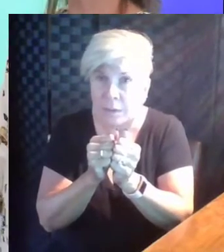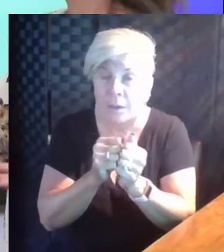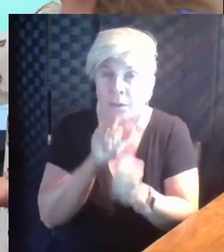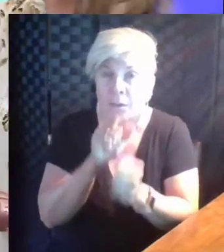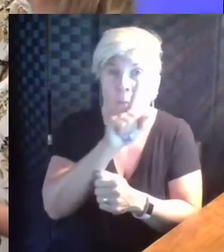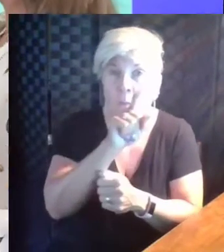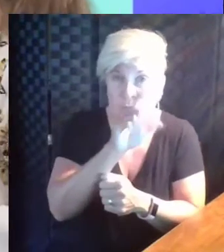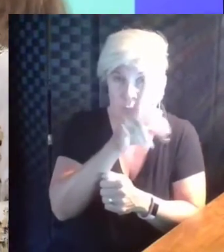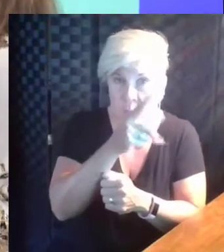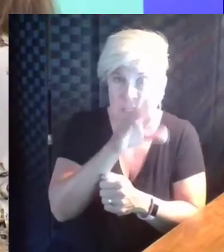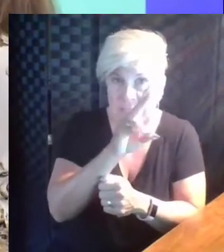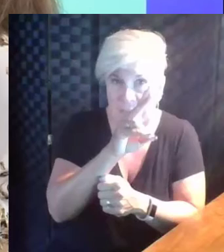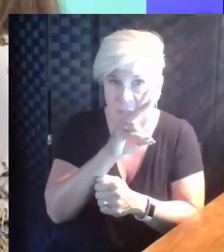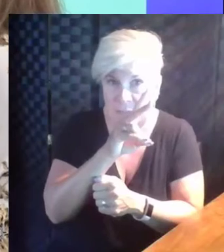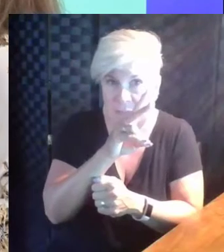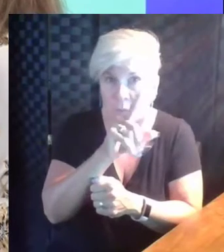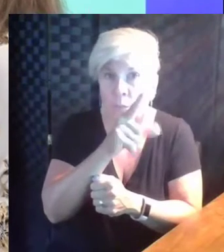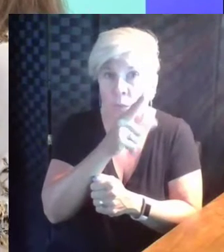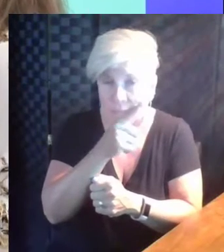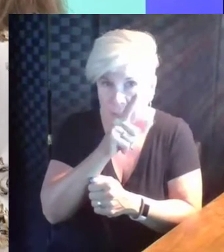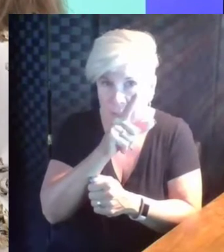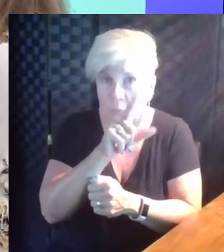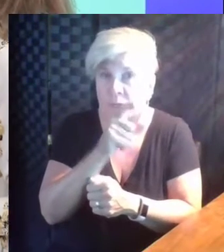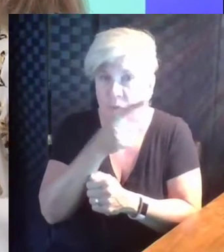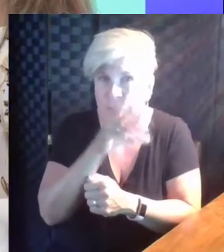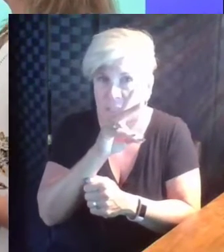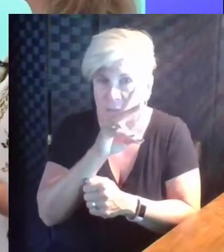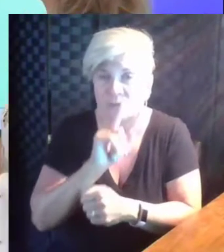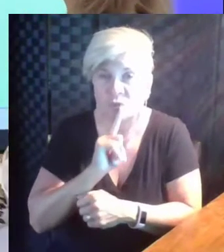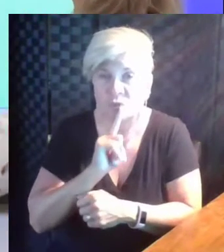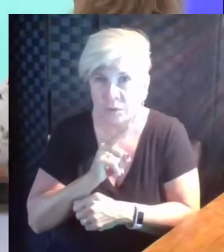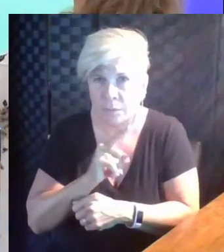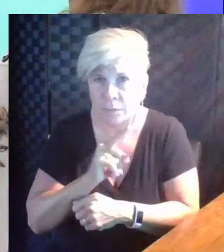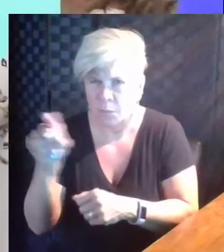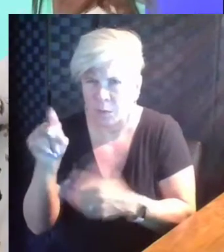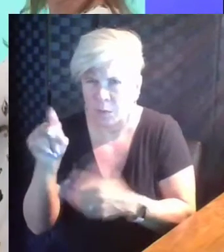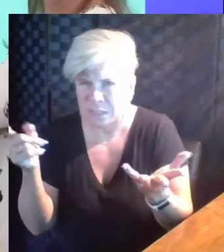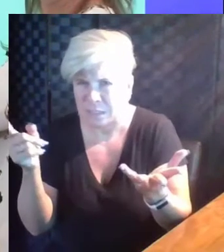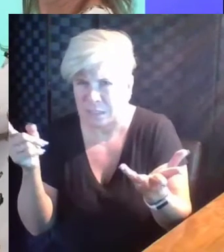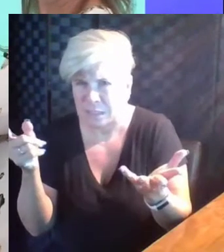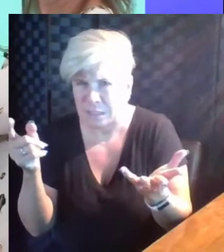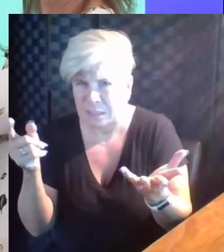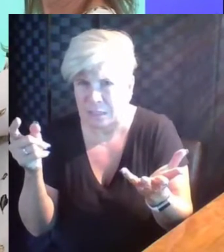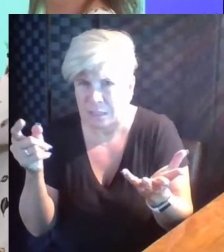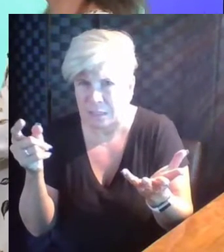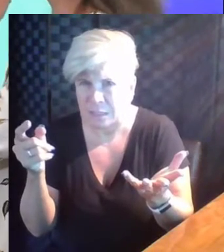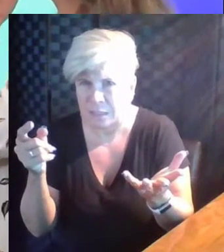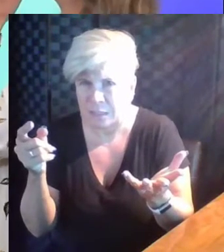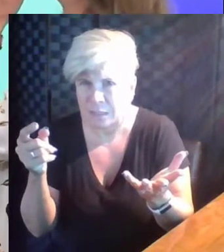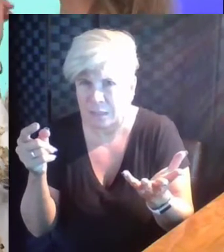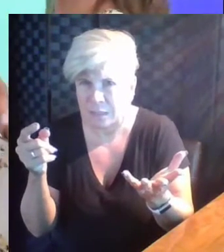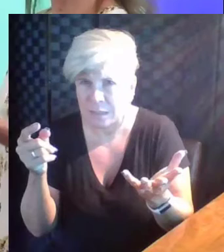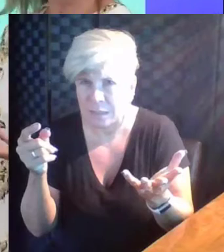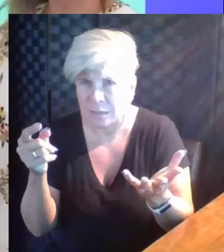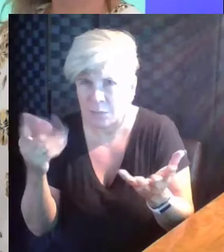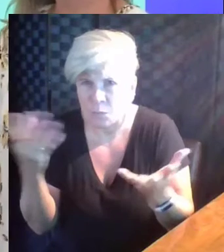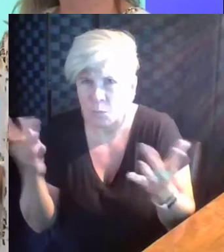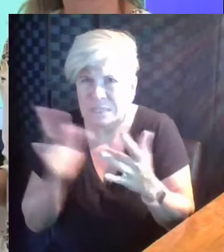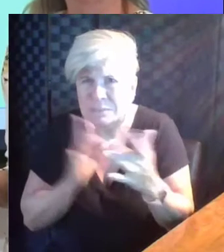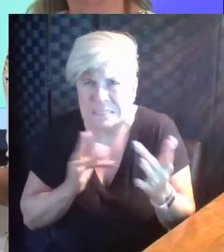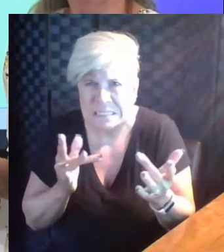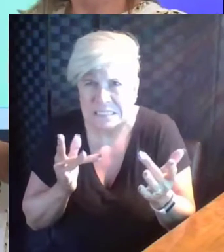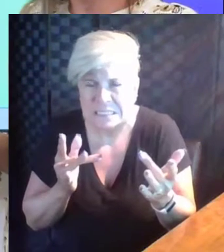Okay, that's an easy one. 127 for sure. But what goes here? What's